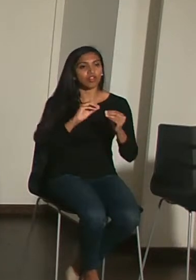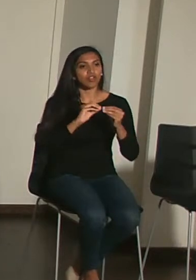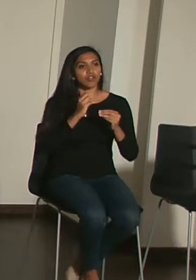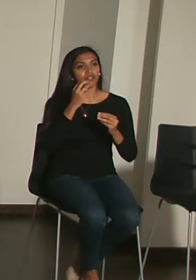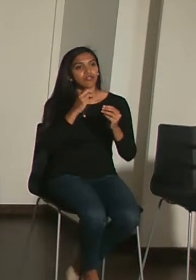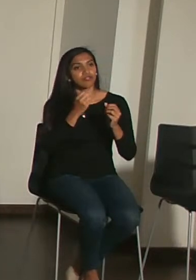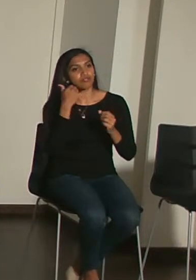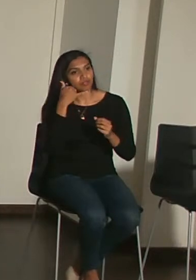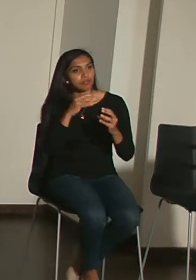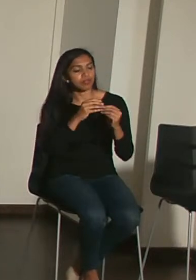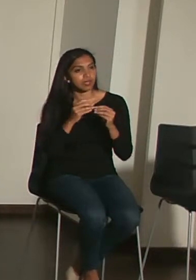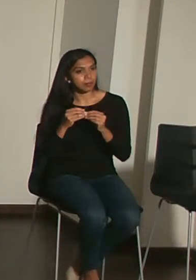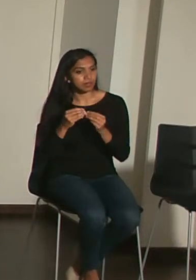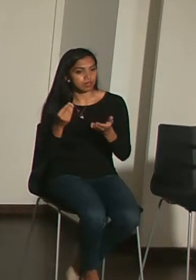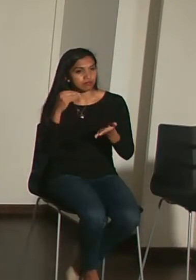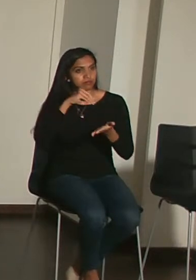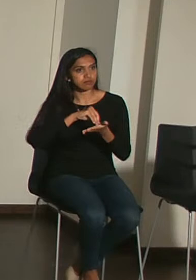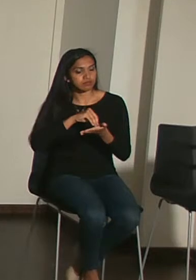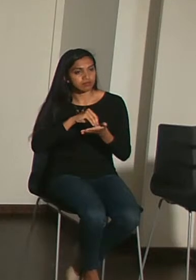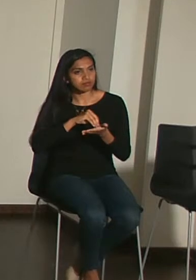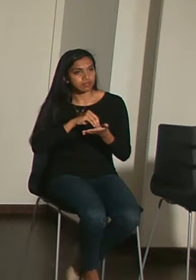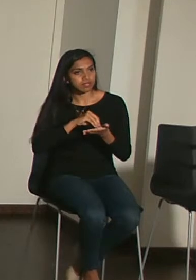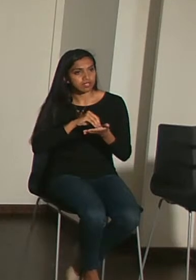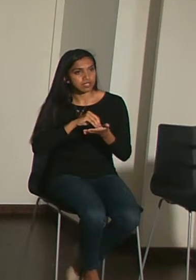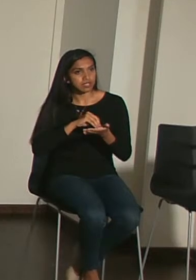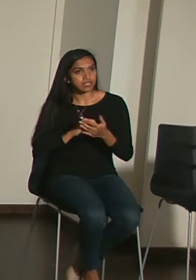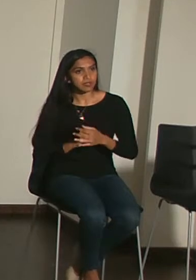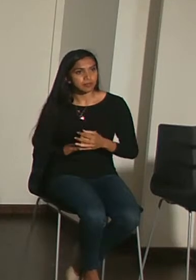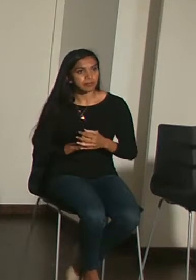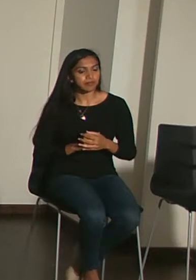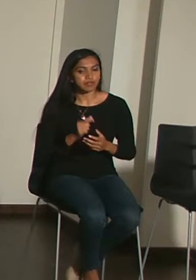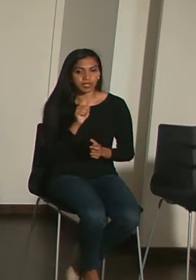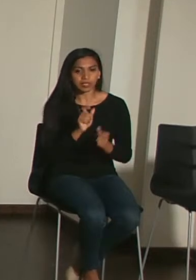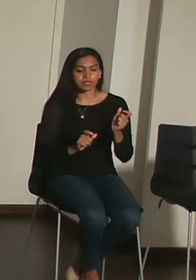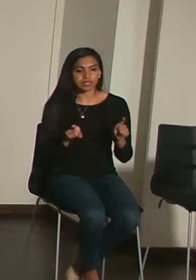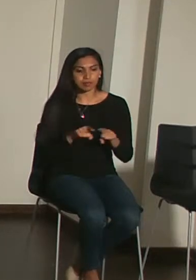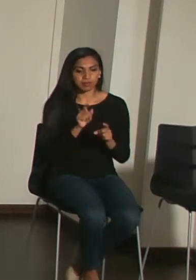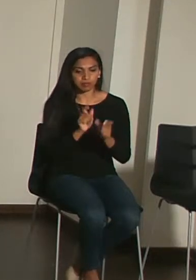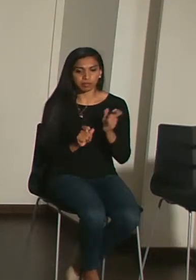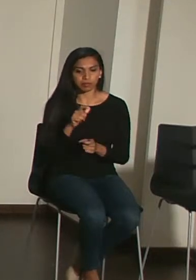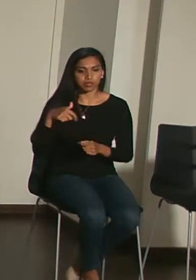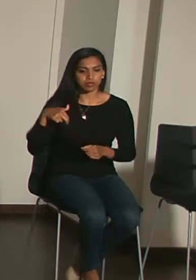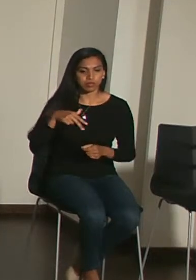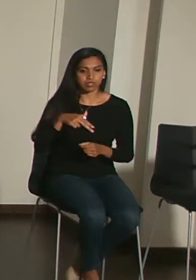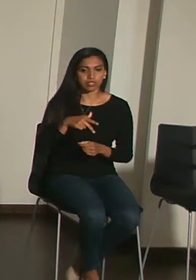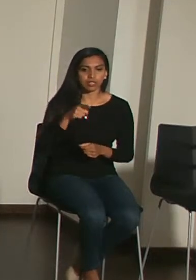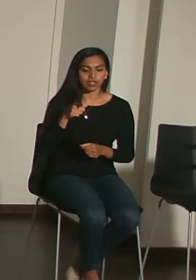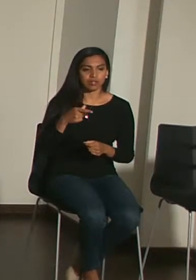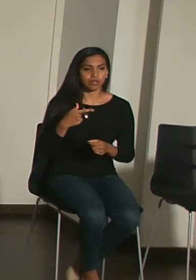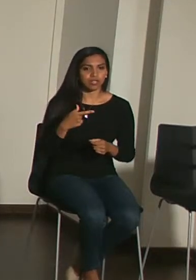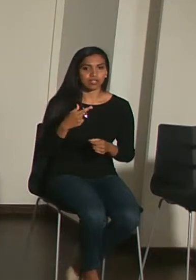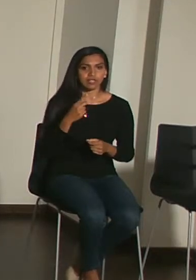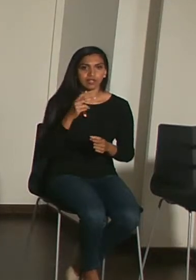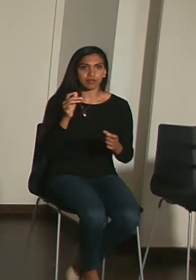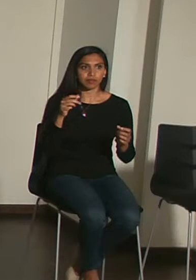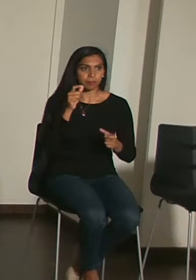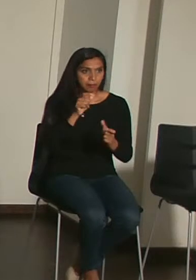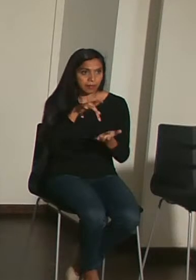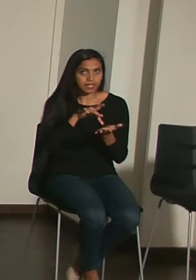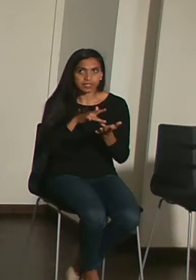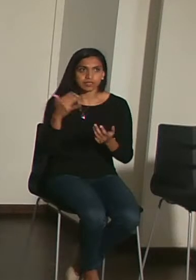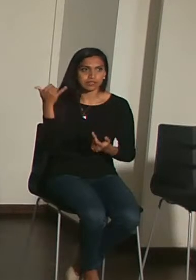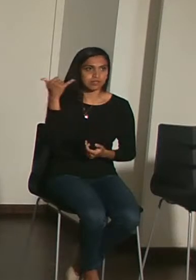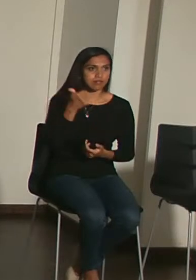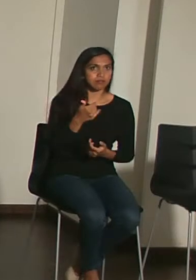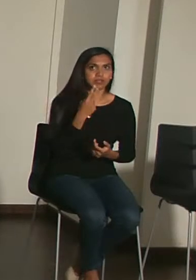with Farah's work, it was again whether people walking in, when you sort of lose yourself in that space where you suddenly